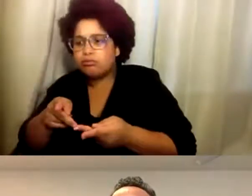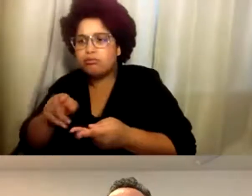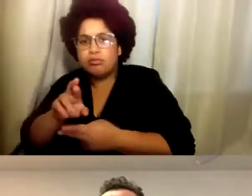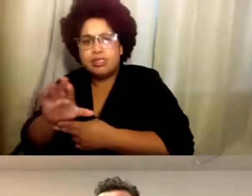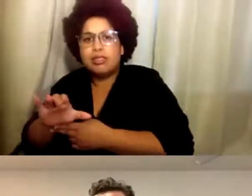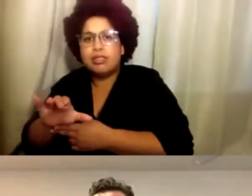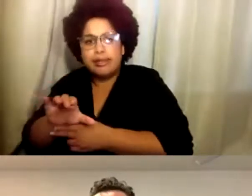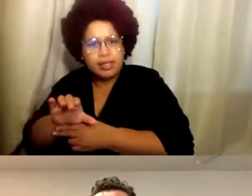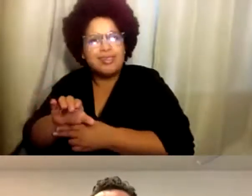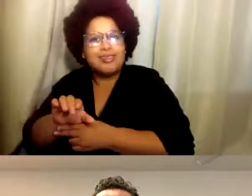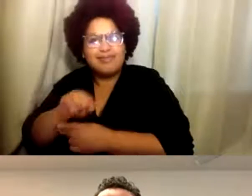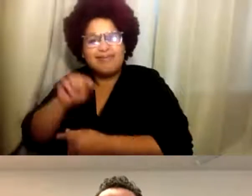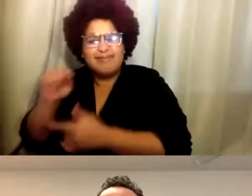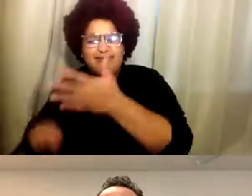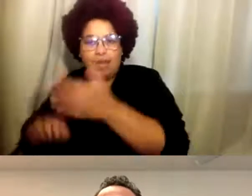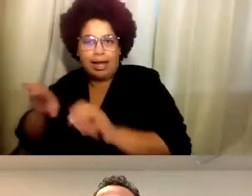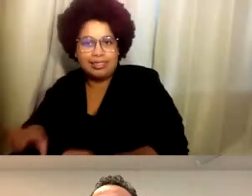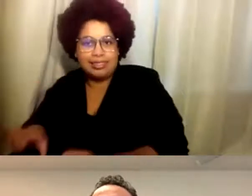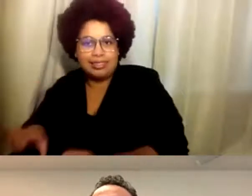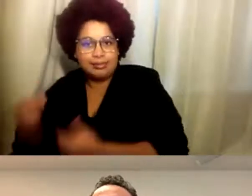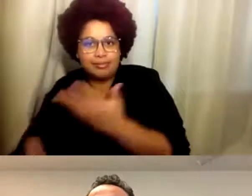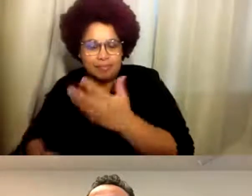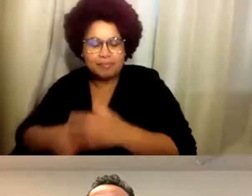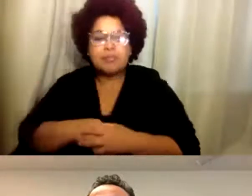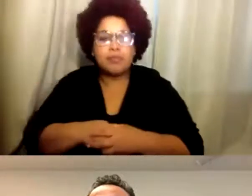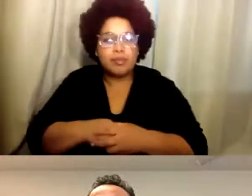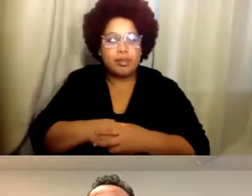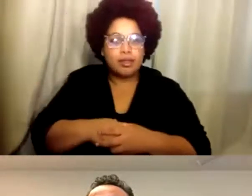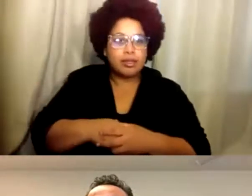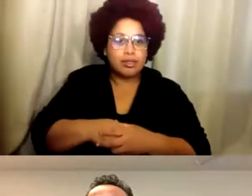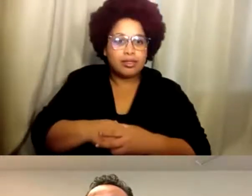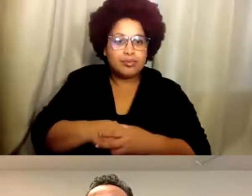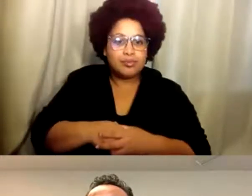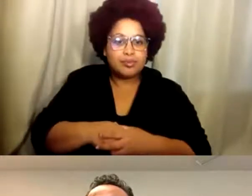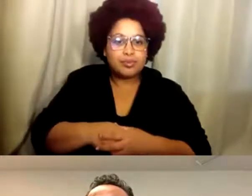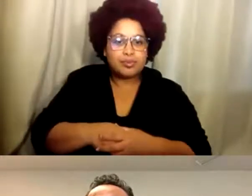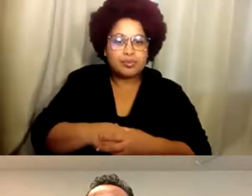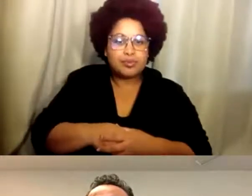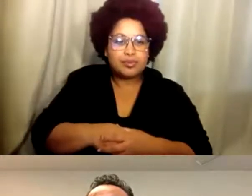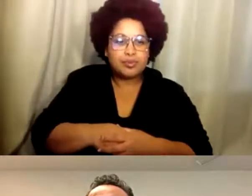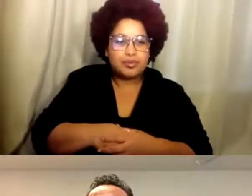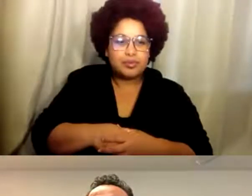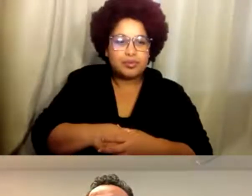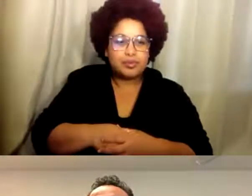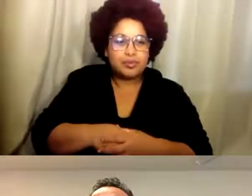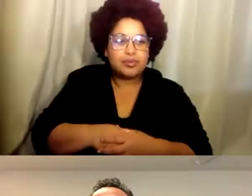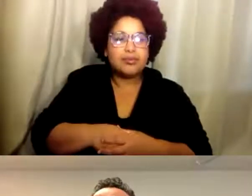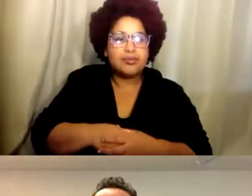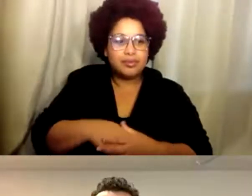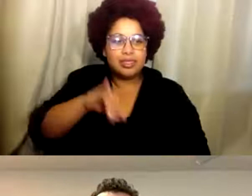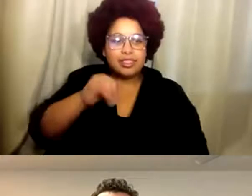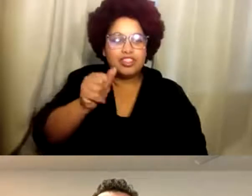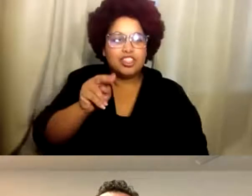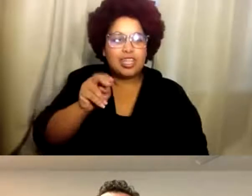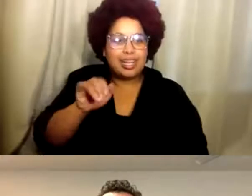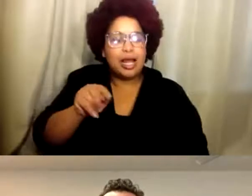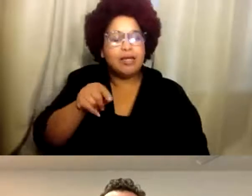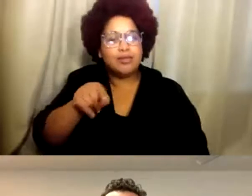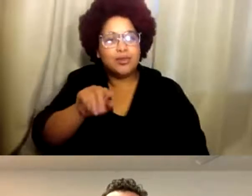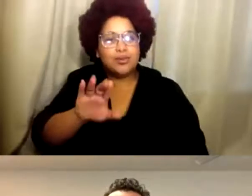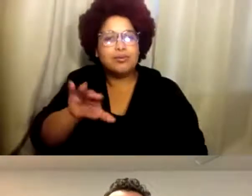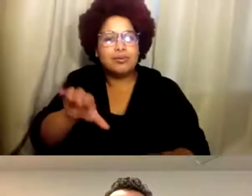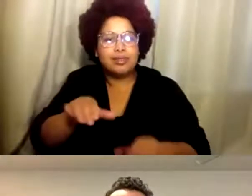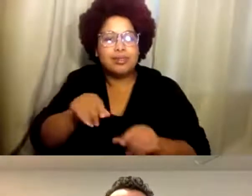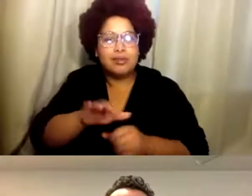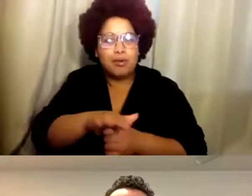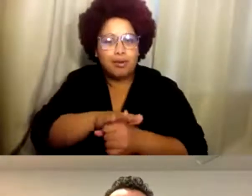I know one of the things that you did for the community in Oakland was to actually host your own clinic. And so can you sort of